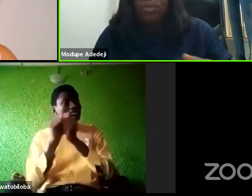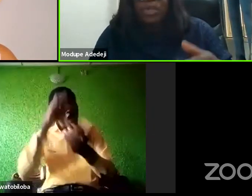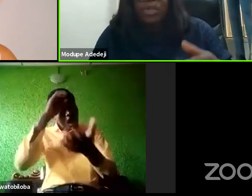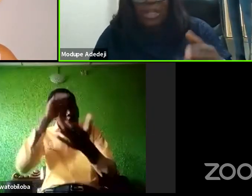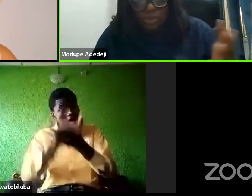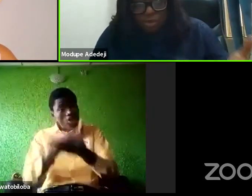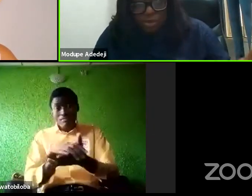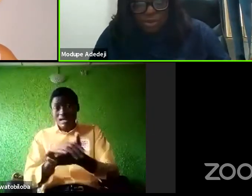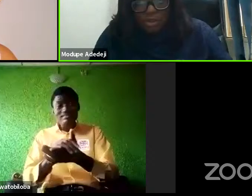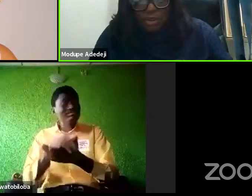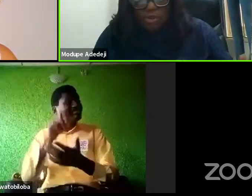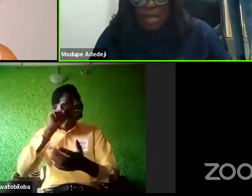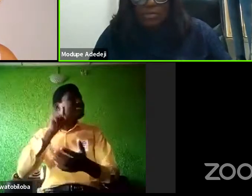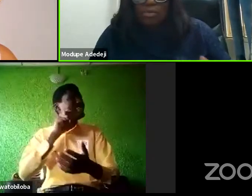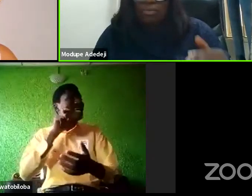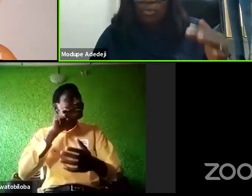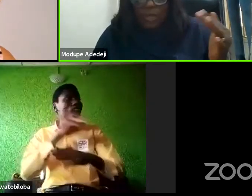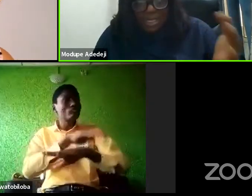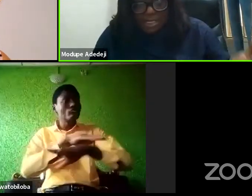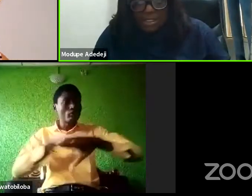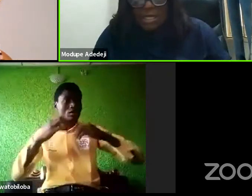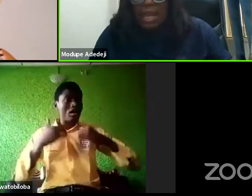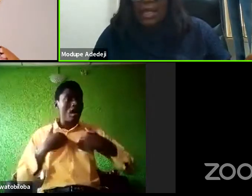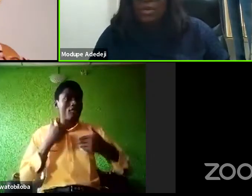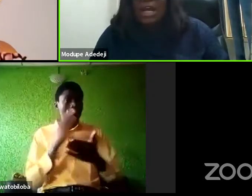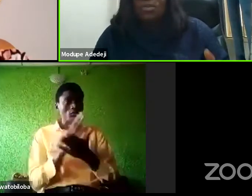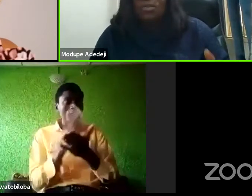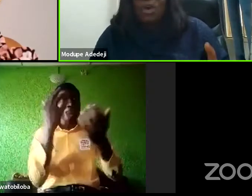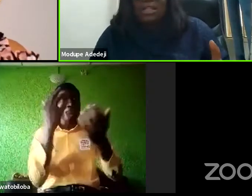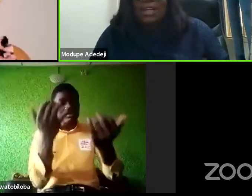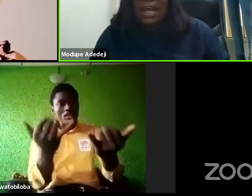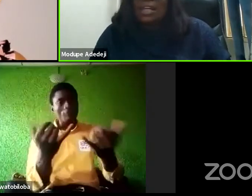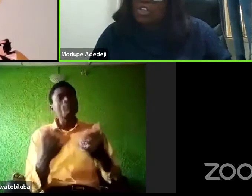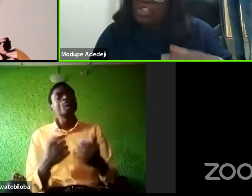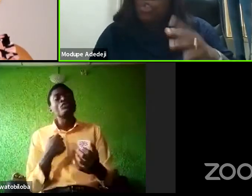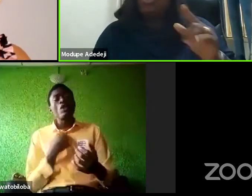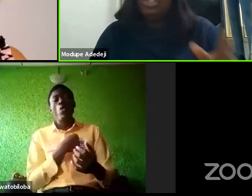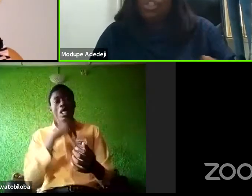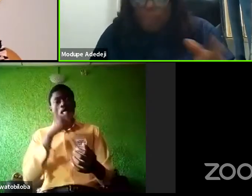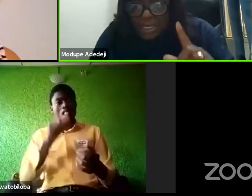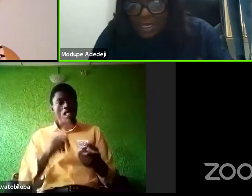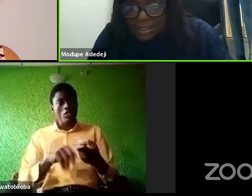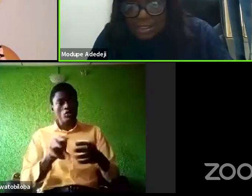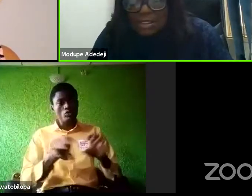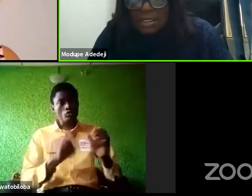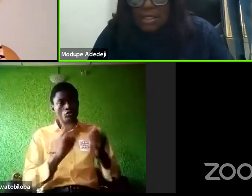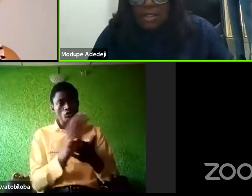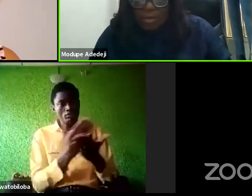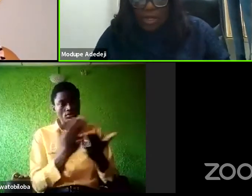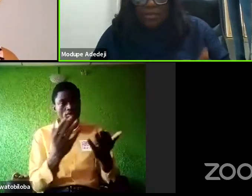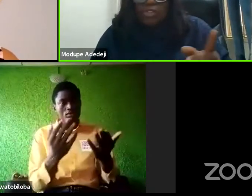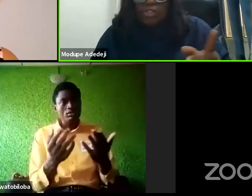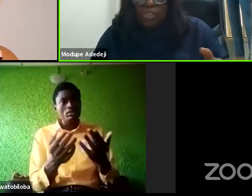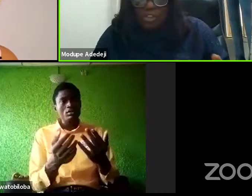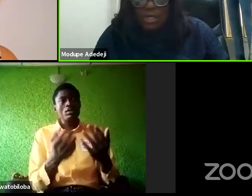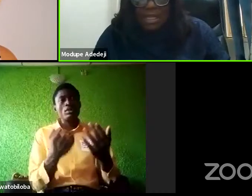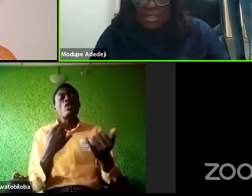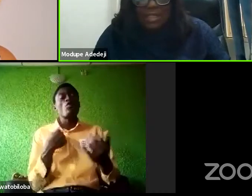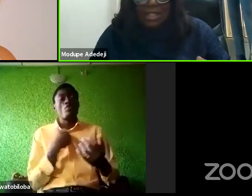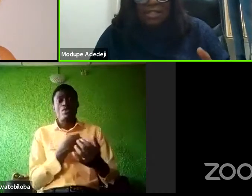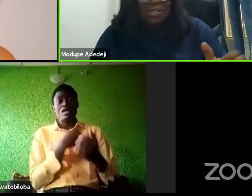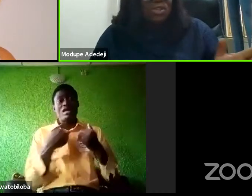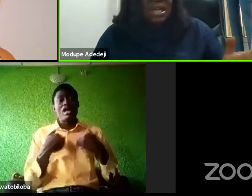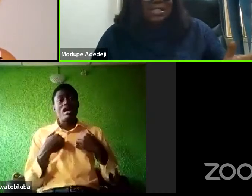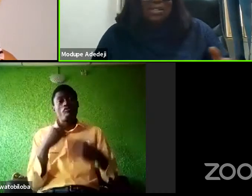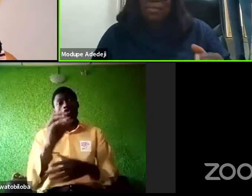do some lubrication. You have to lubricate. And we can go as far as estrogen lubricants. We have estrogen